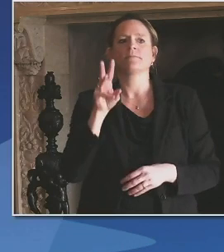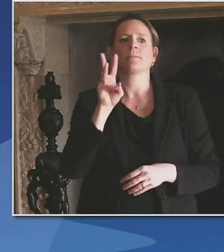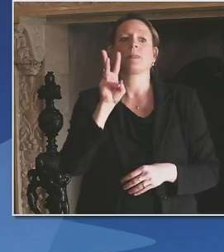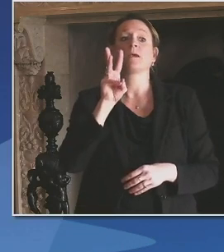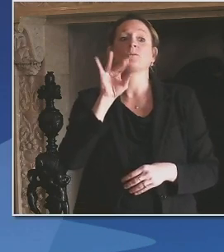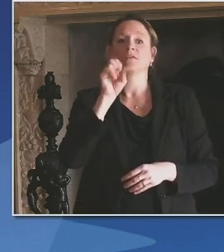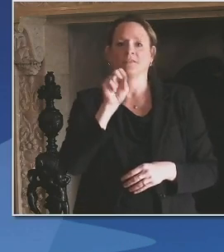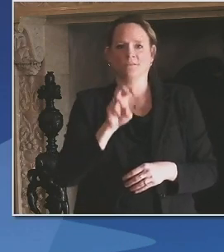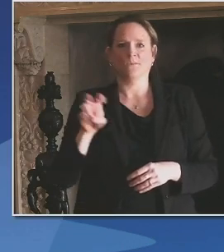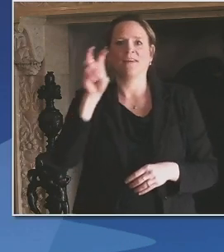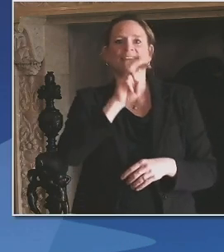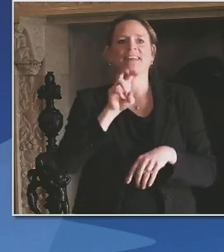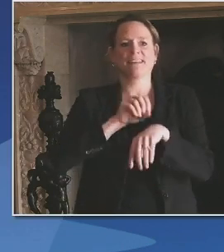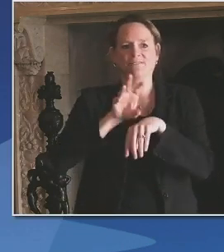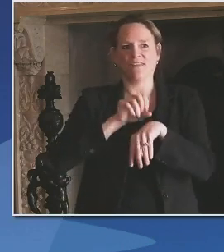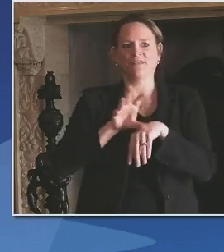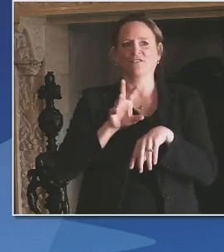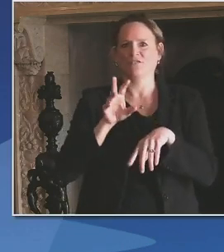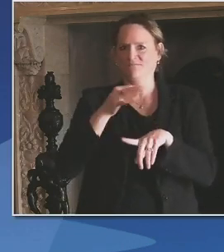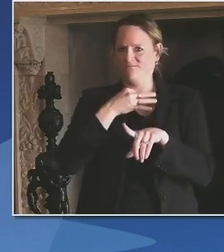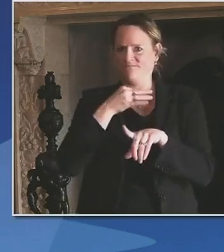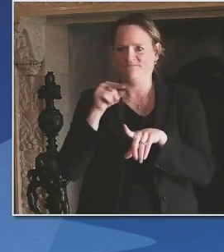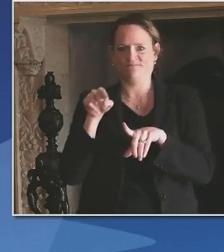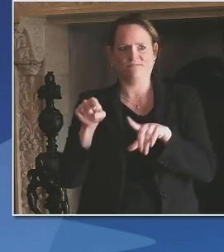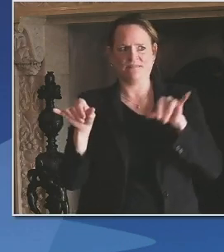New York, and why or why not?